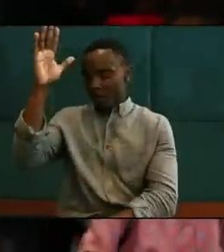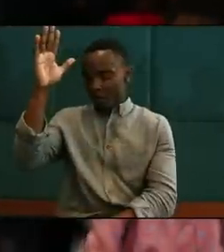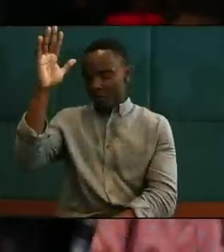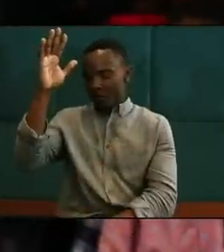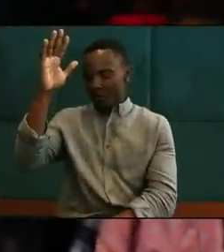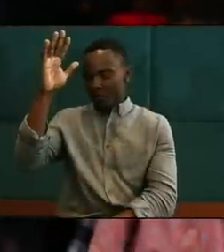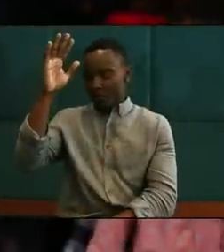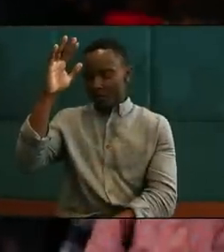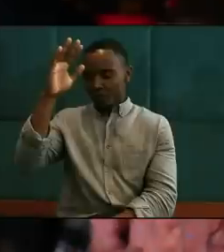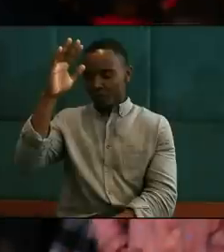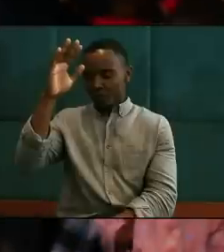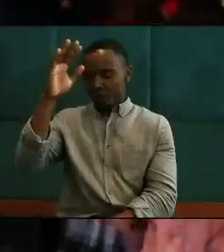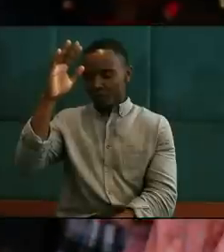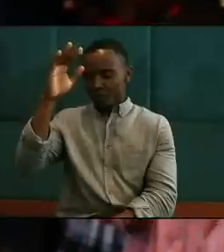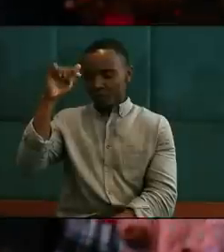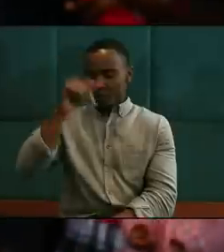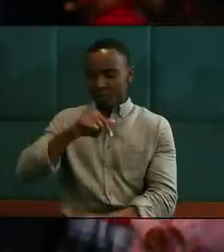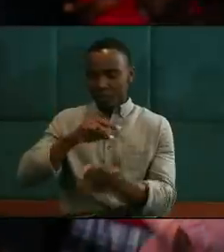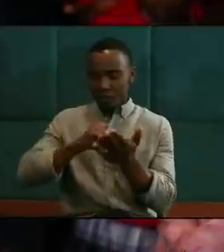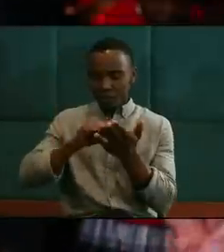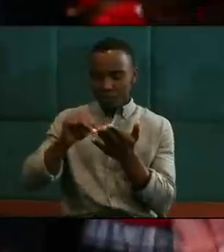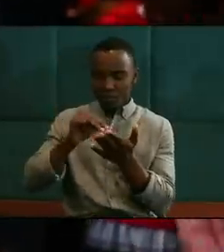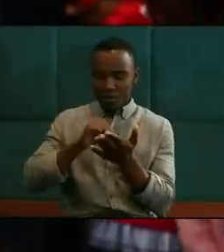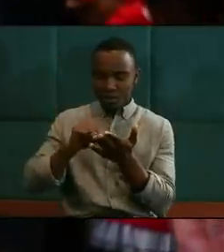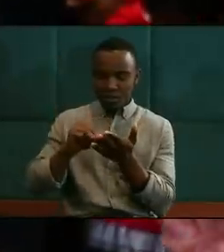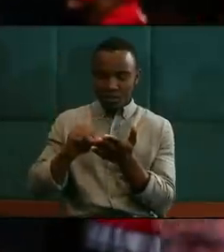We all listen to this message,